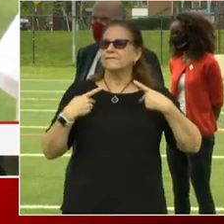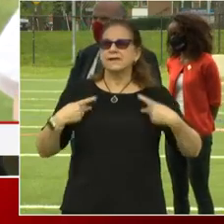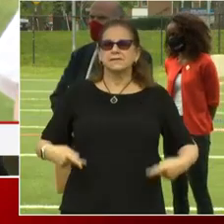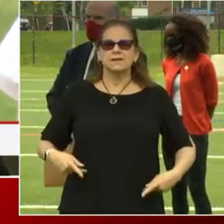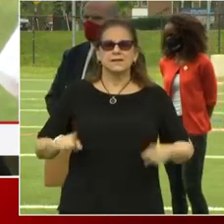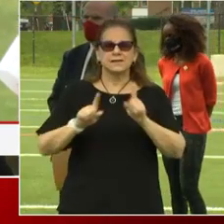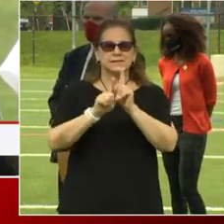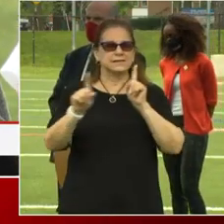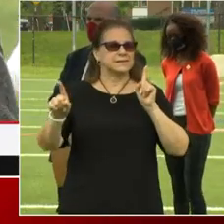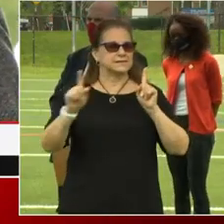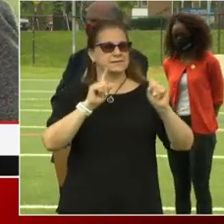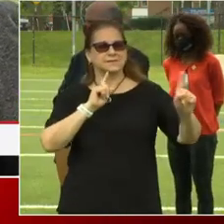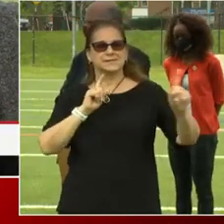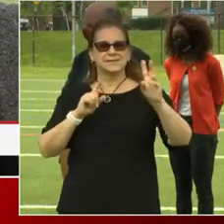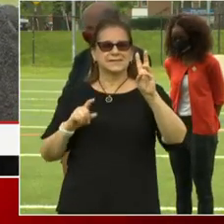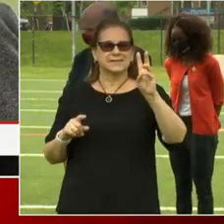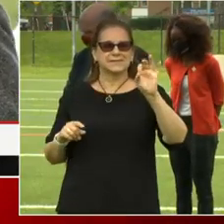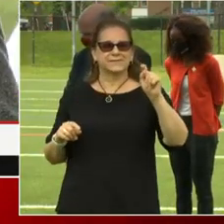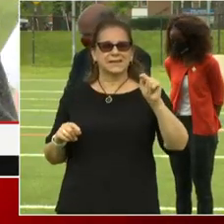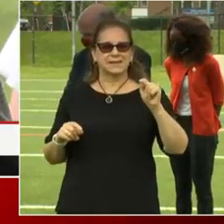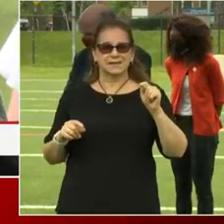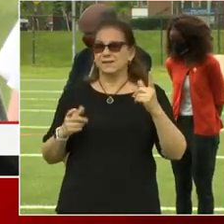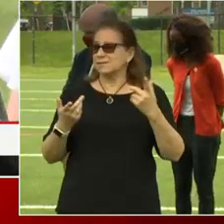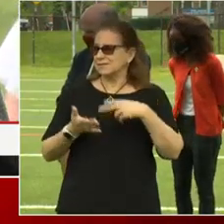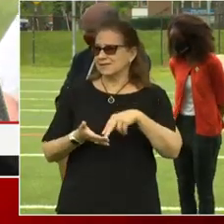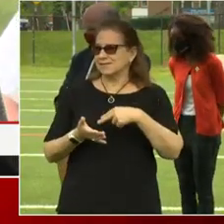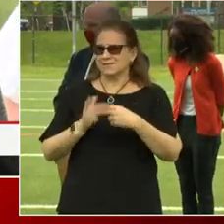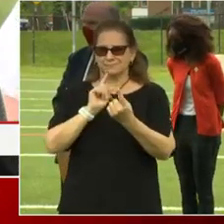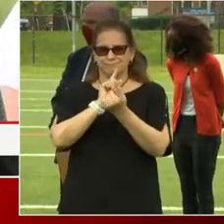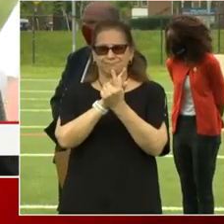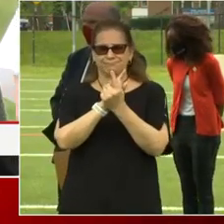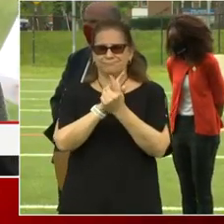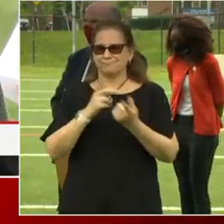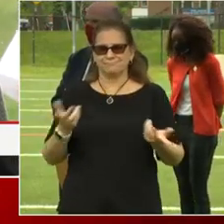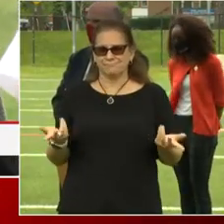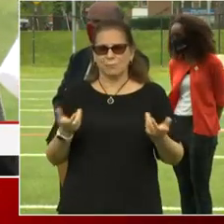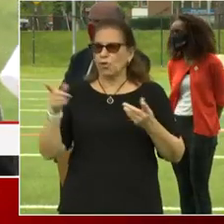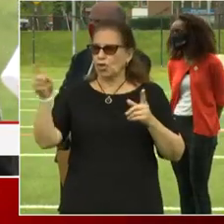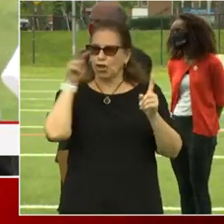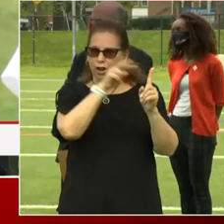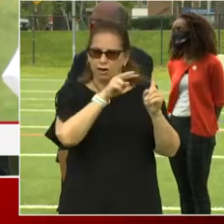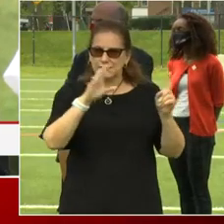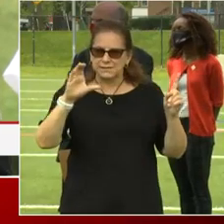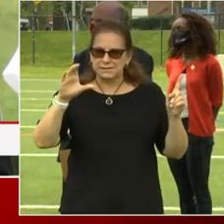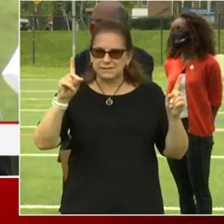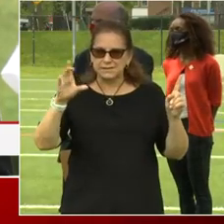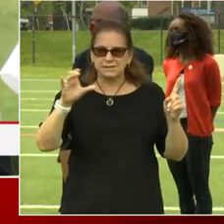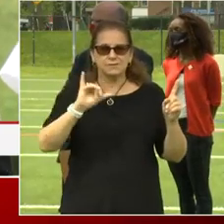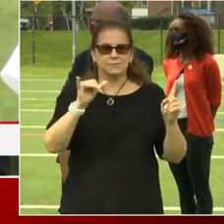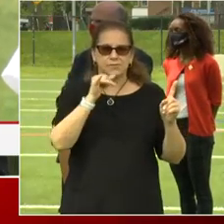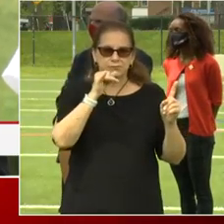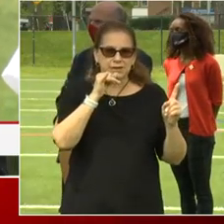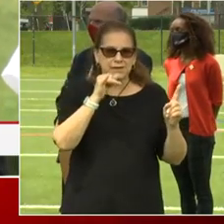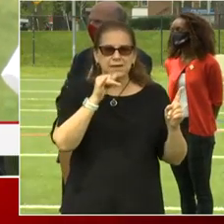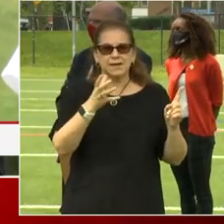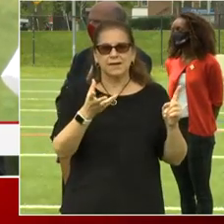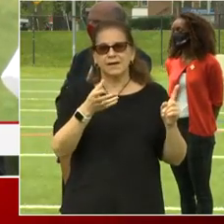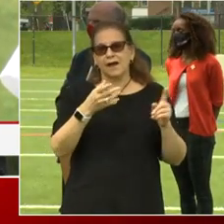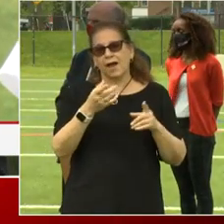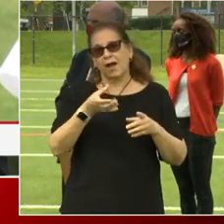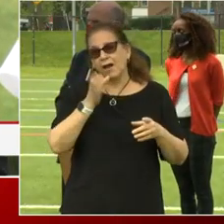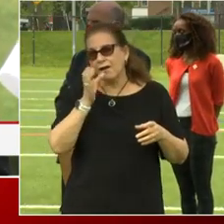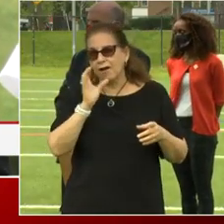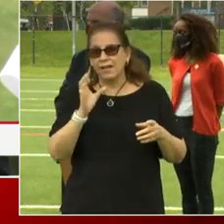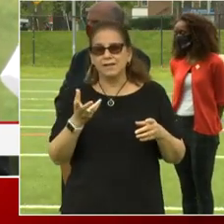there's other activity that adds risk for the spread of COVID, like alcohol consumption, is even